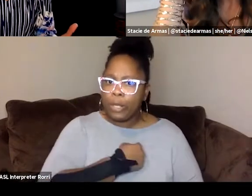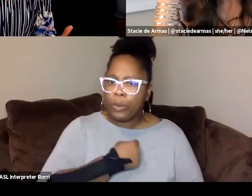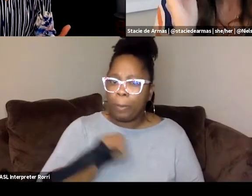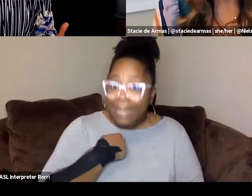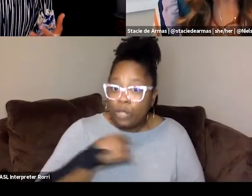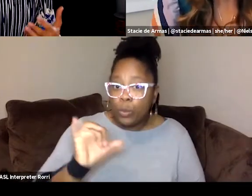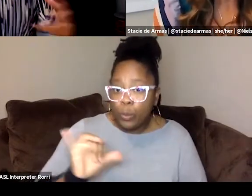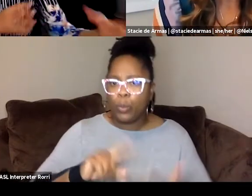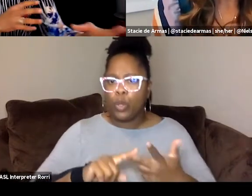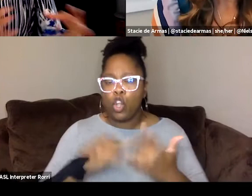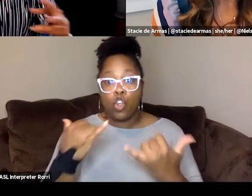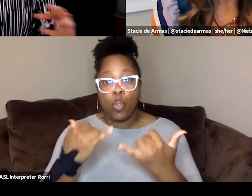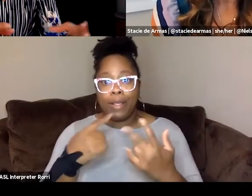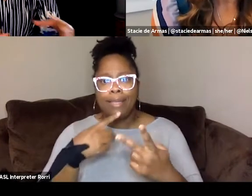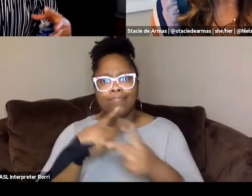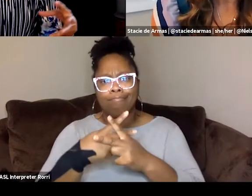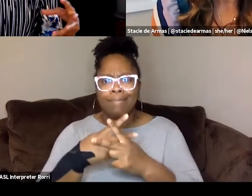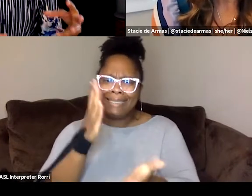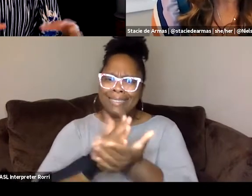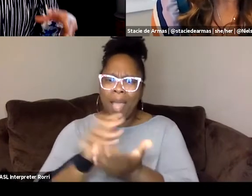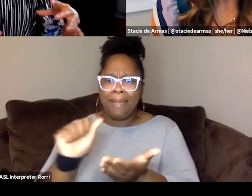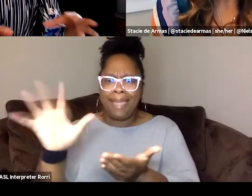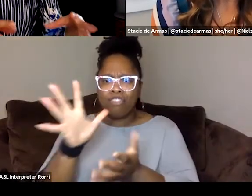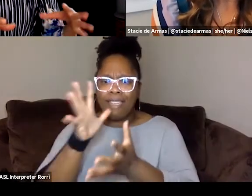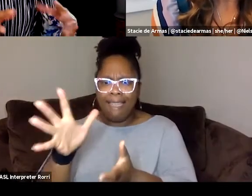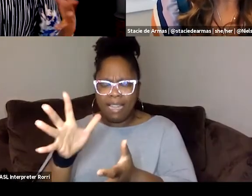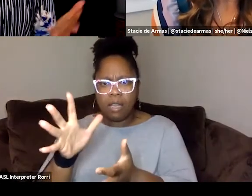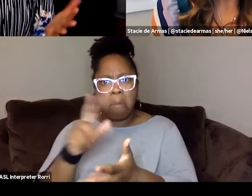Asian Hate. So we're seeing these different